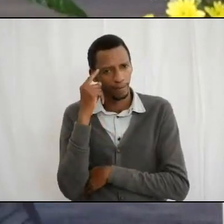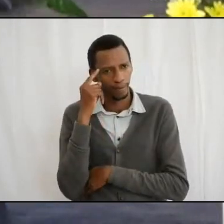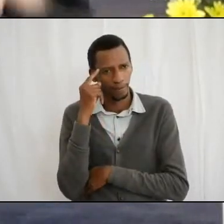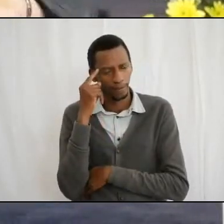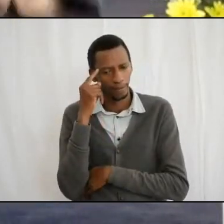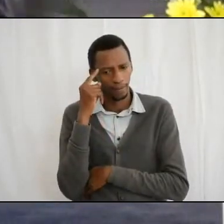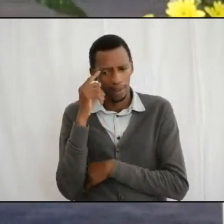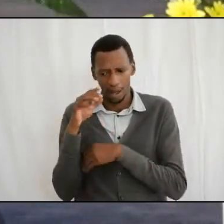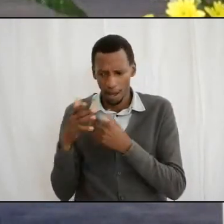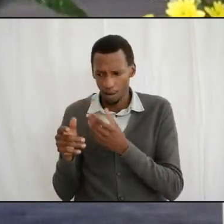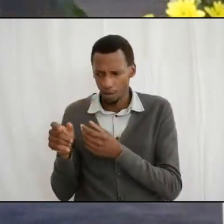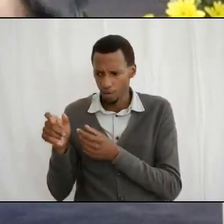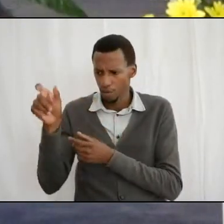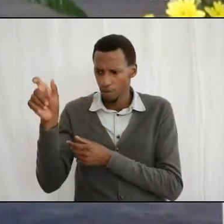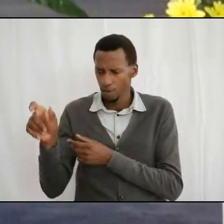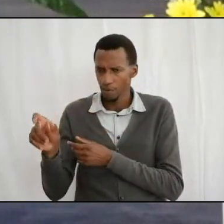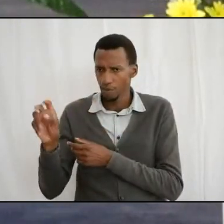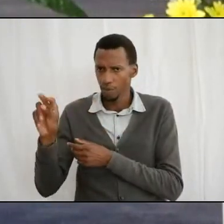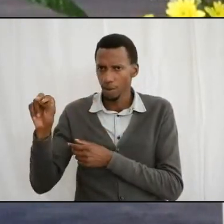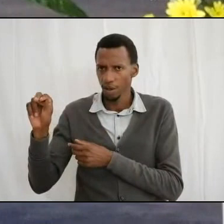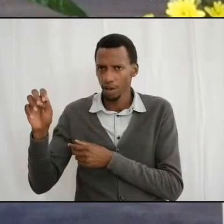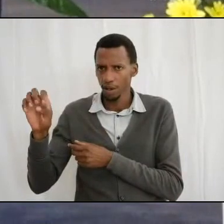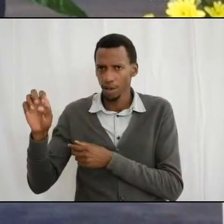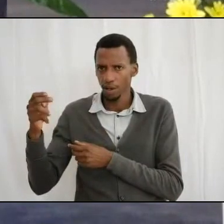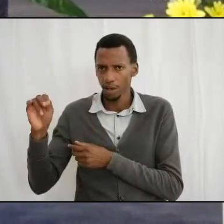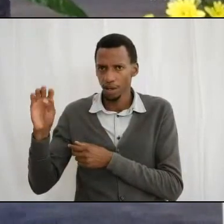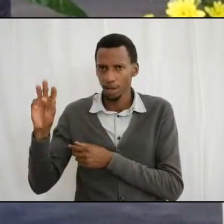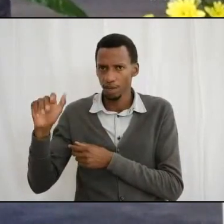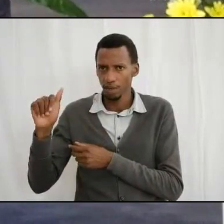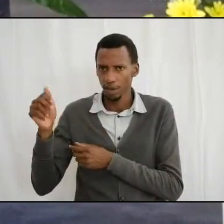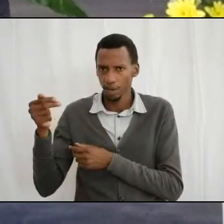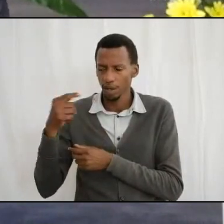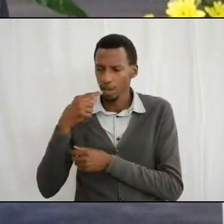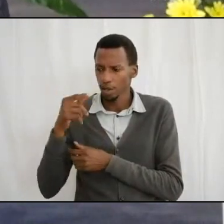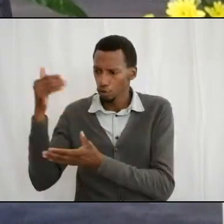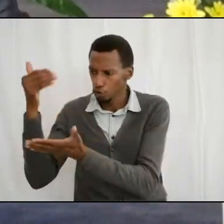he says one thing, he says stop it, and they stop it.